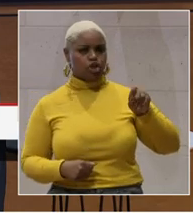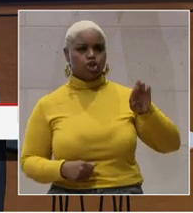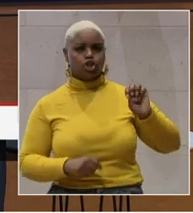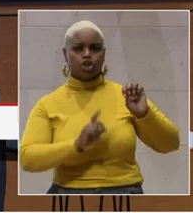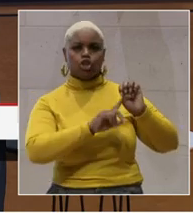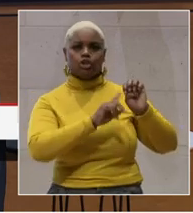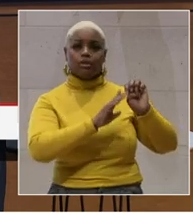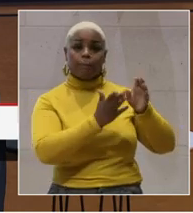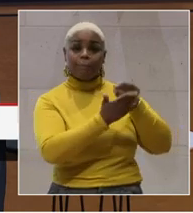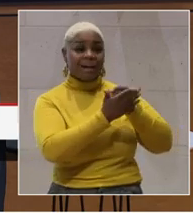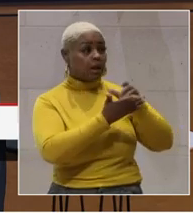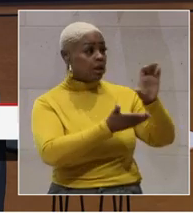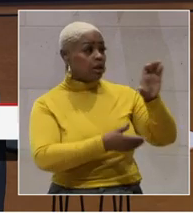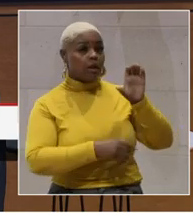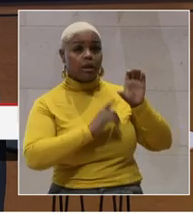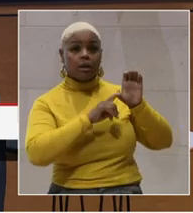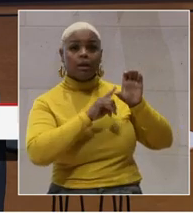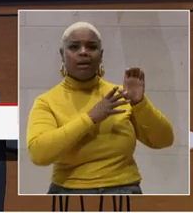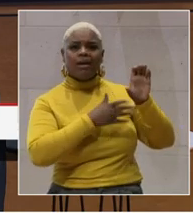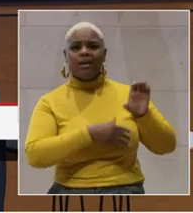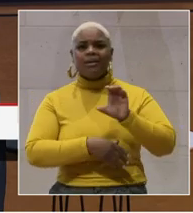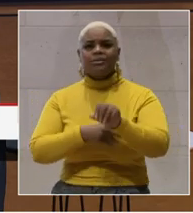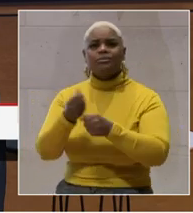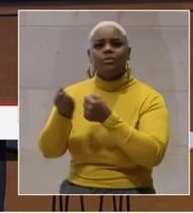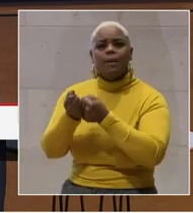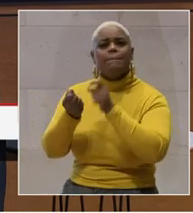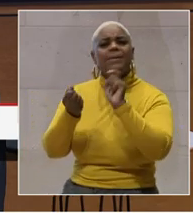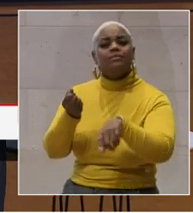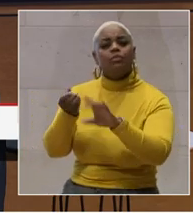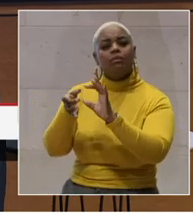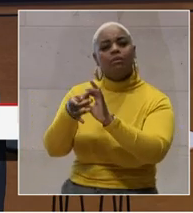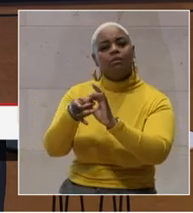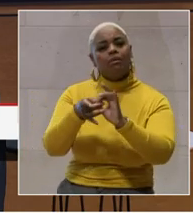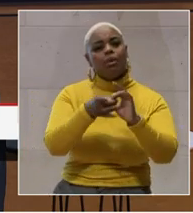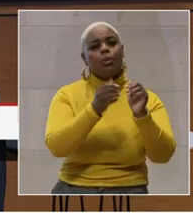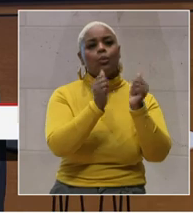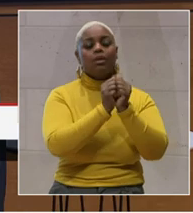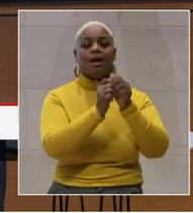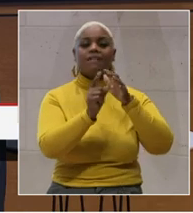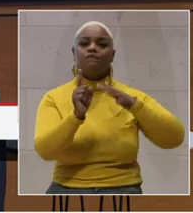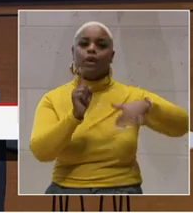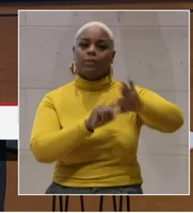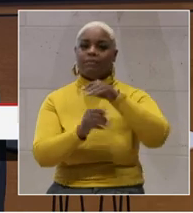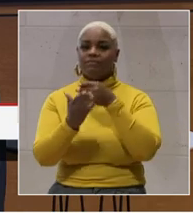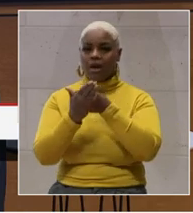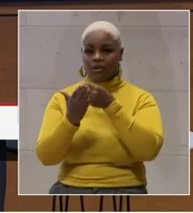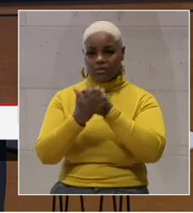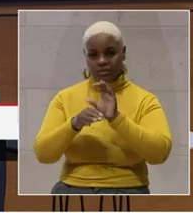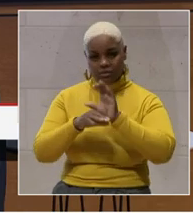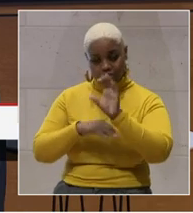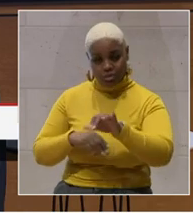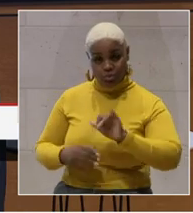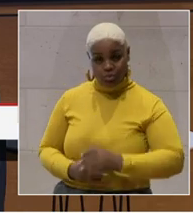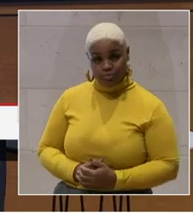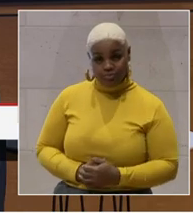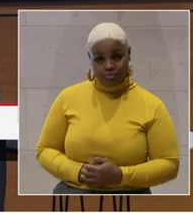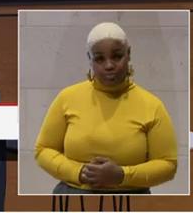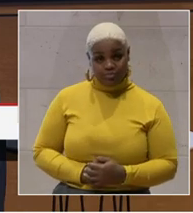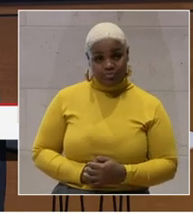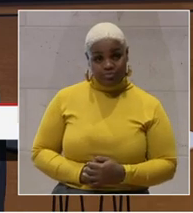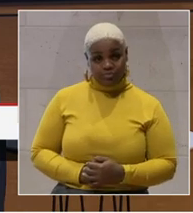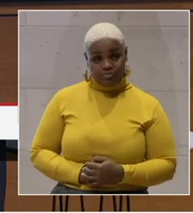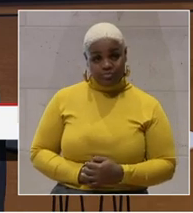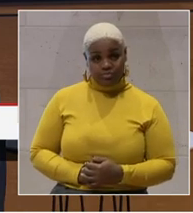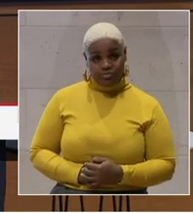and the environmental dollars are equally important in that regard. But the thing that I know that we'll talk